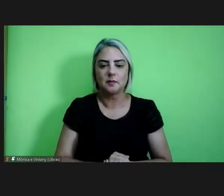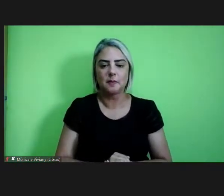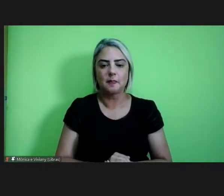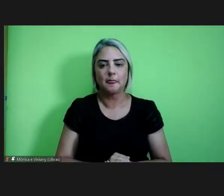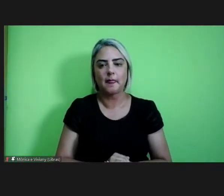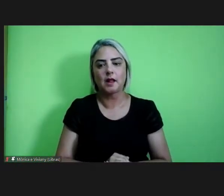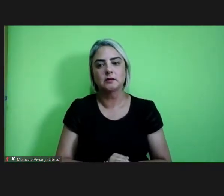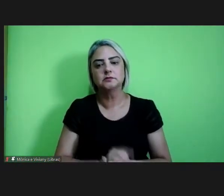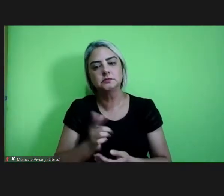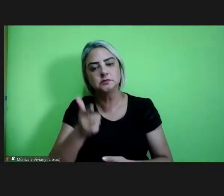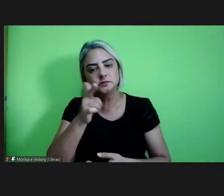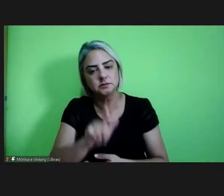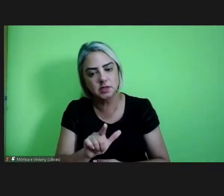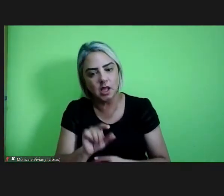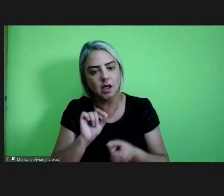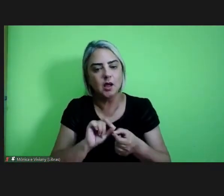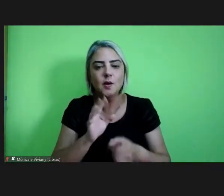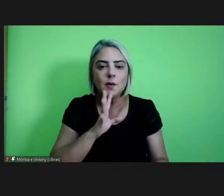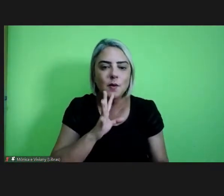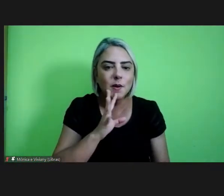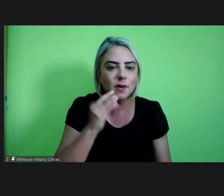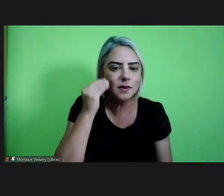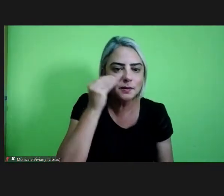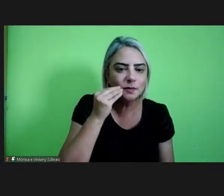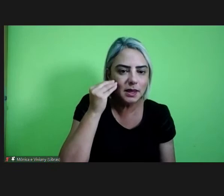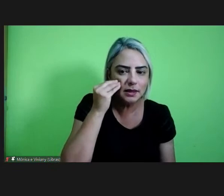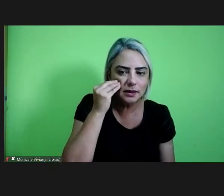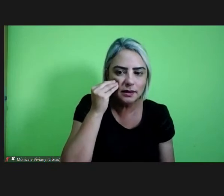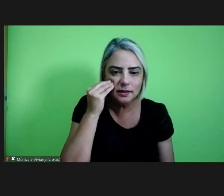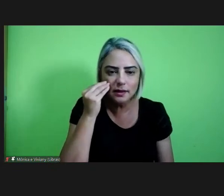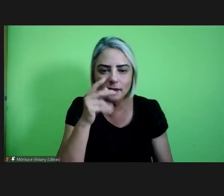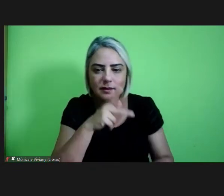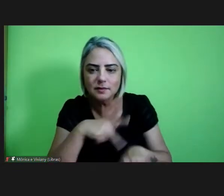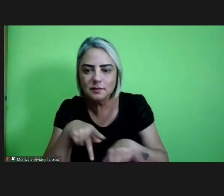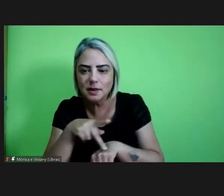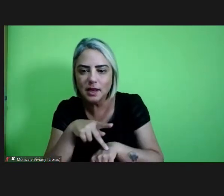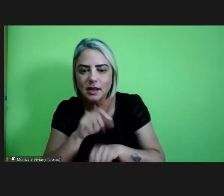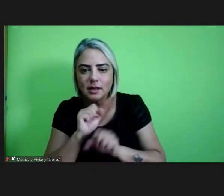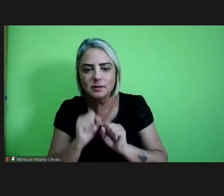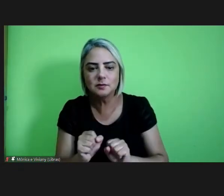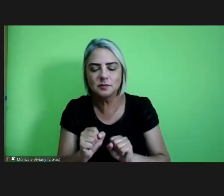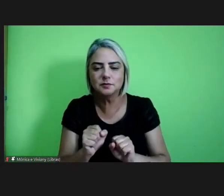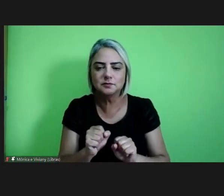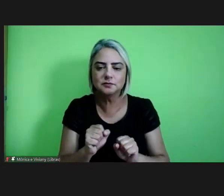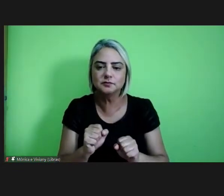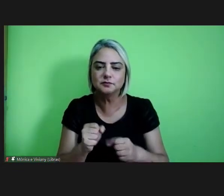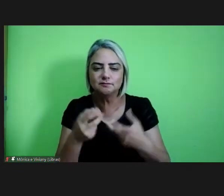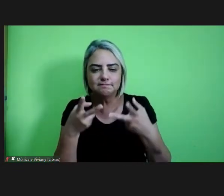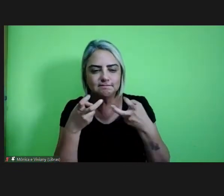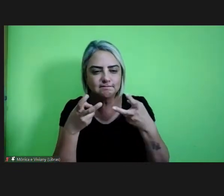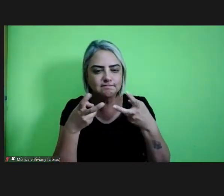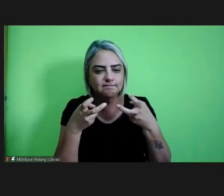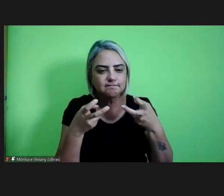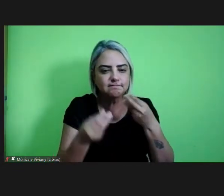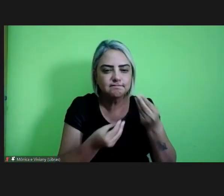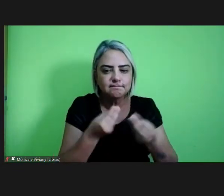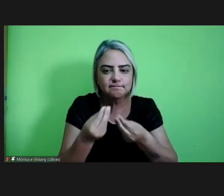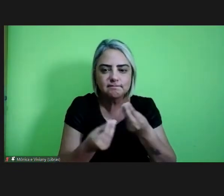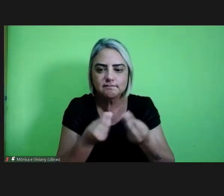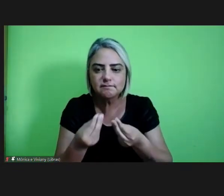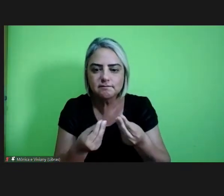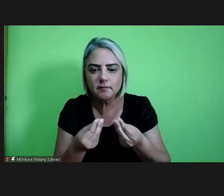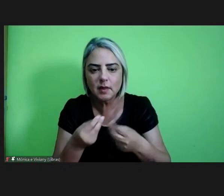great satisfaction to be here, and especially to know the experiences of other countries and to be able